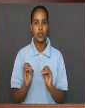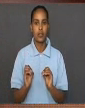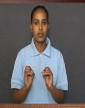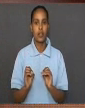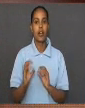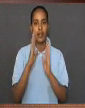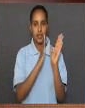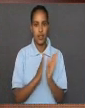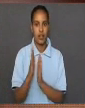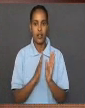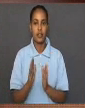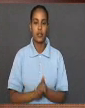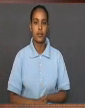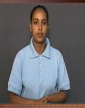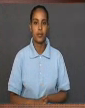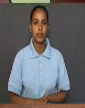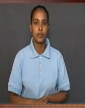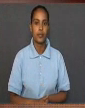Students, let's get ready.